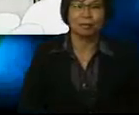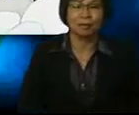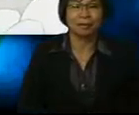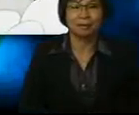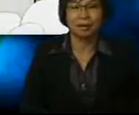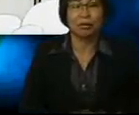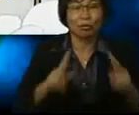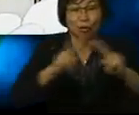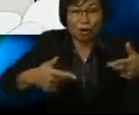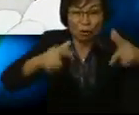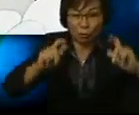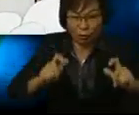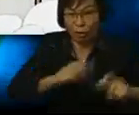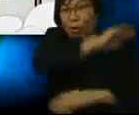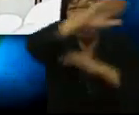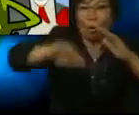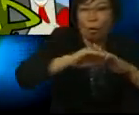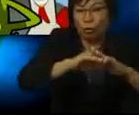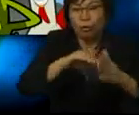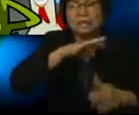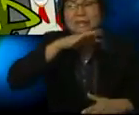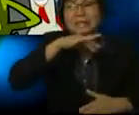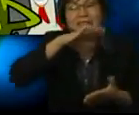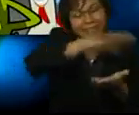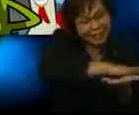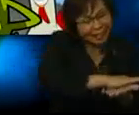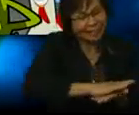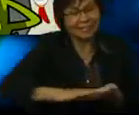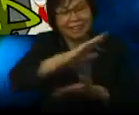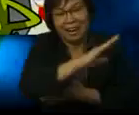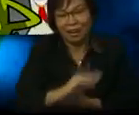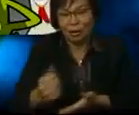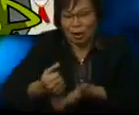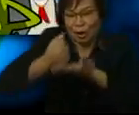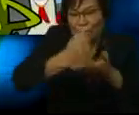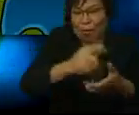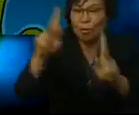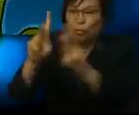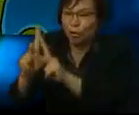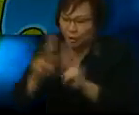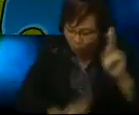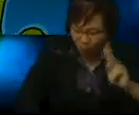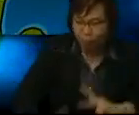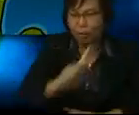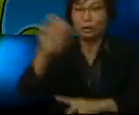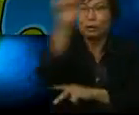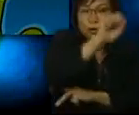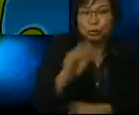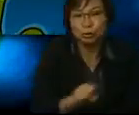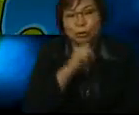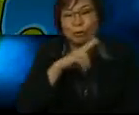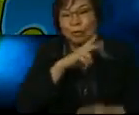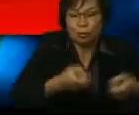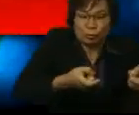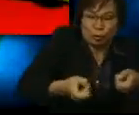Very quickly, all the pollution is cleaned, and with the help of the village people, Super Kodok managed to capture